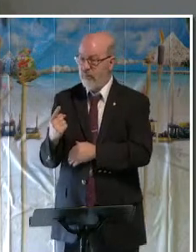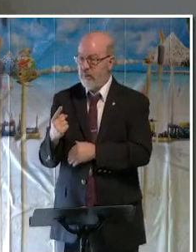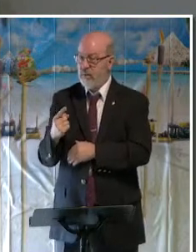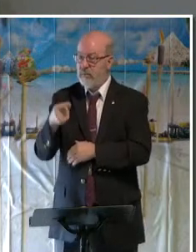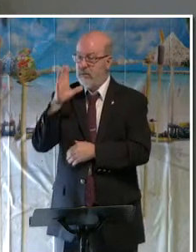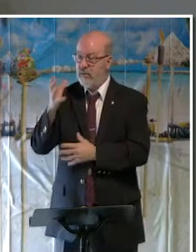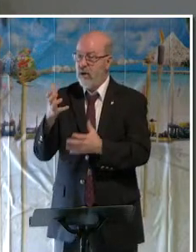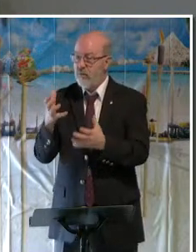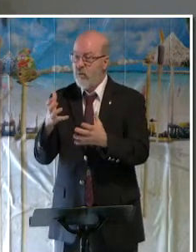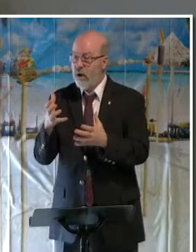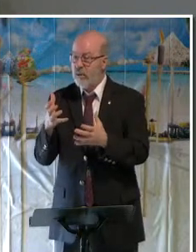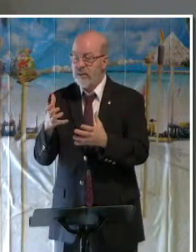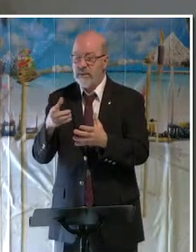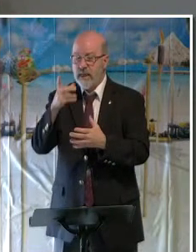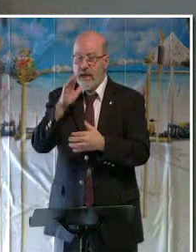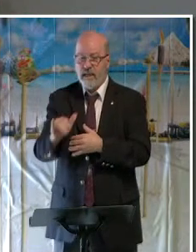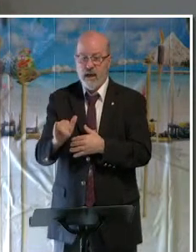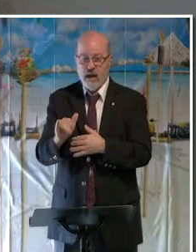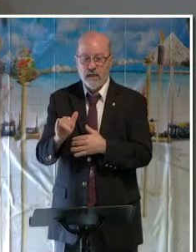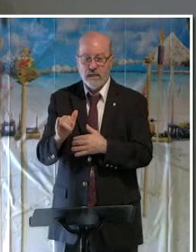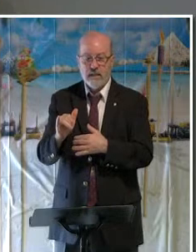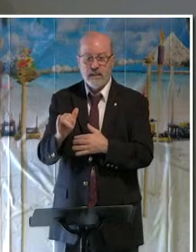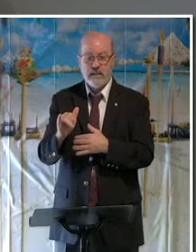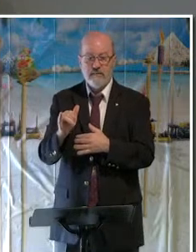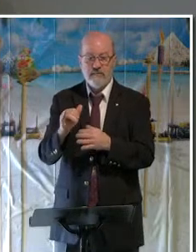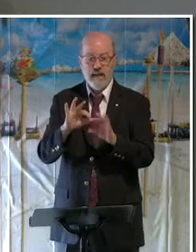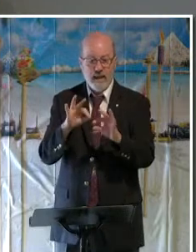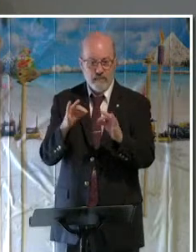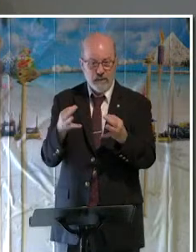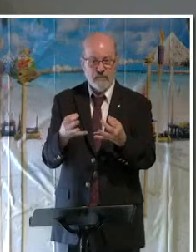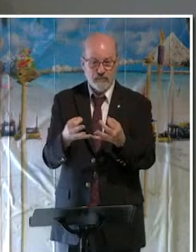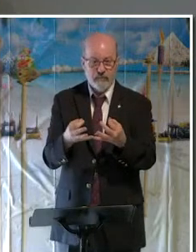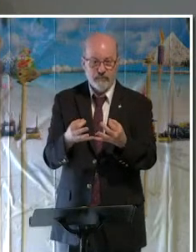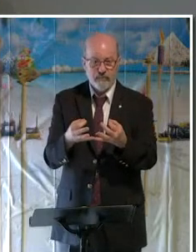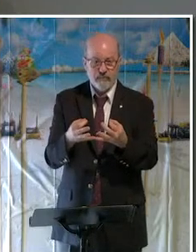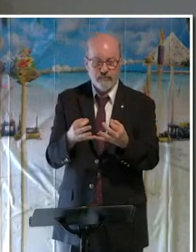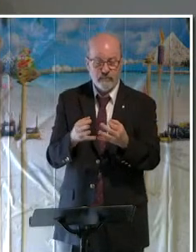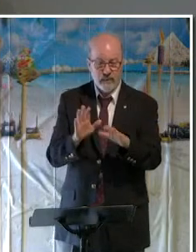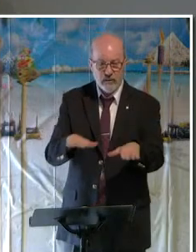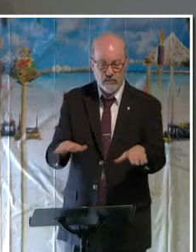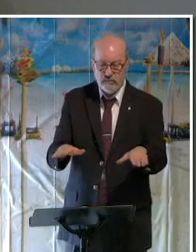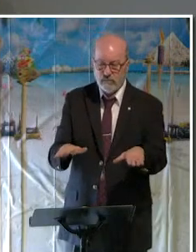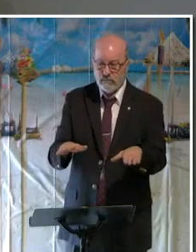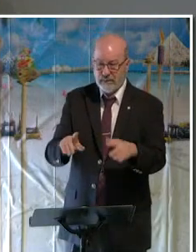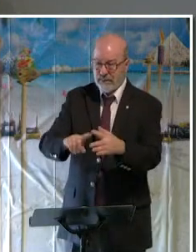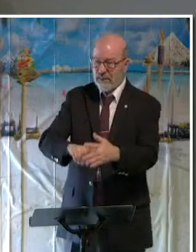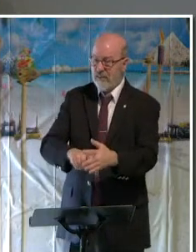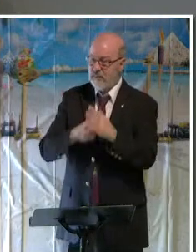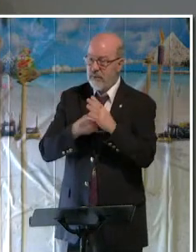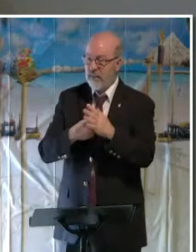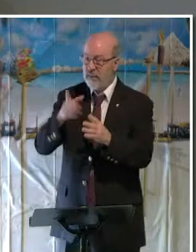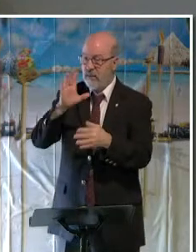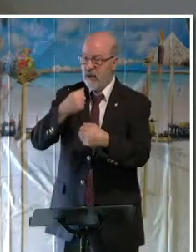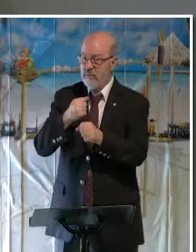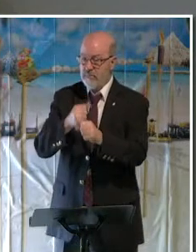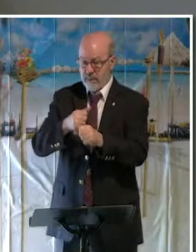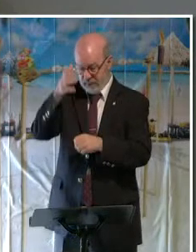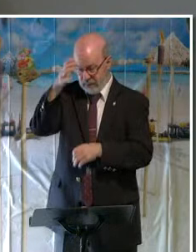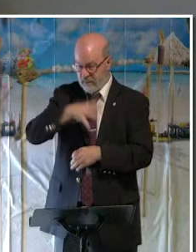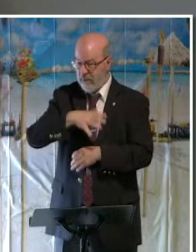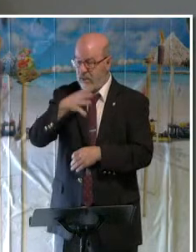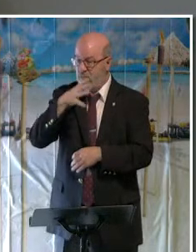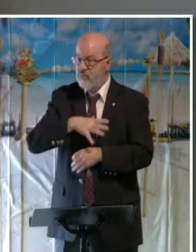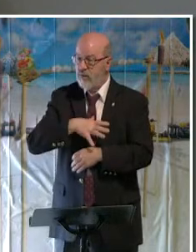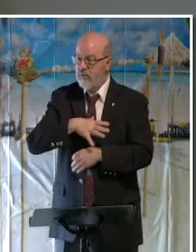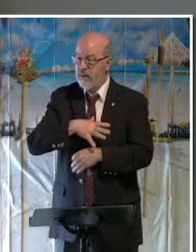he wanted a godly offspring. See, in the very beginning, God made the man and the